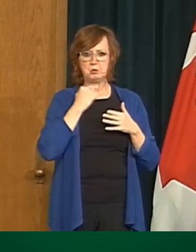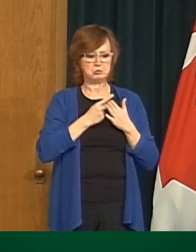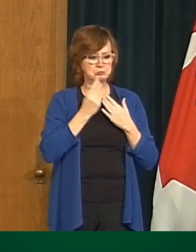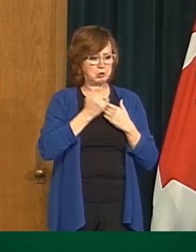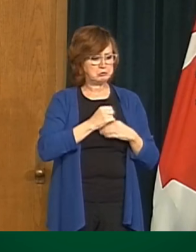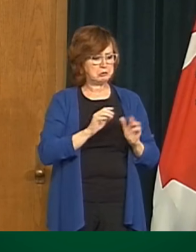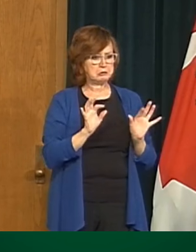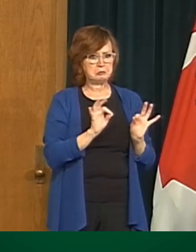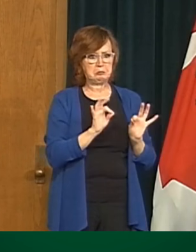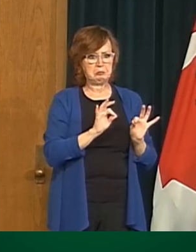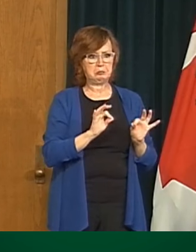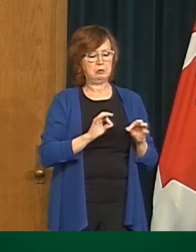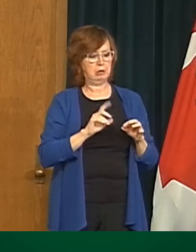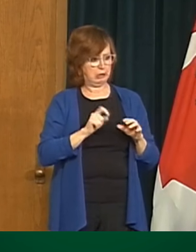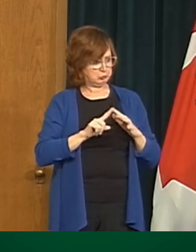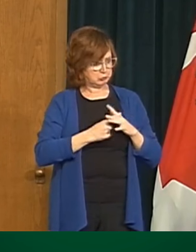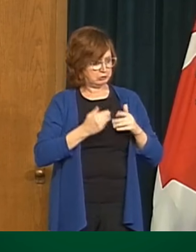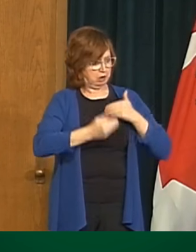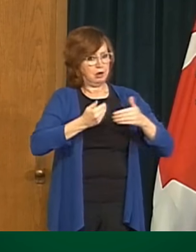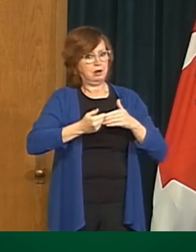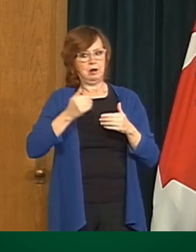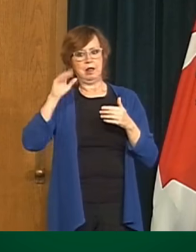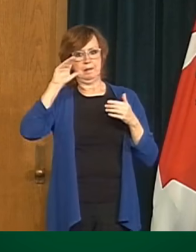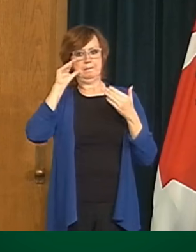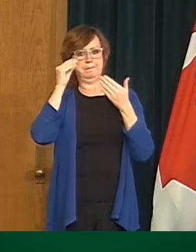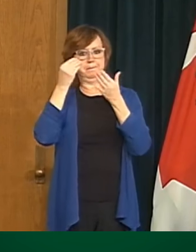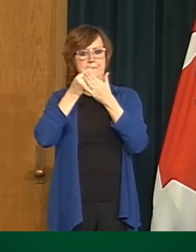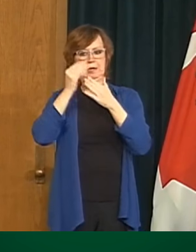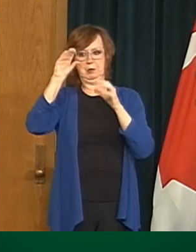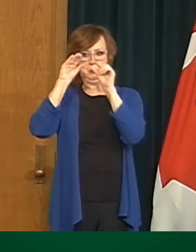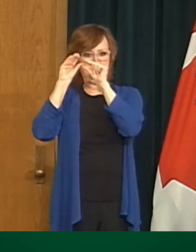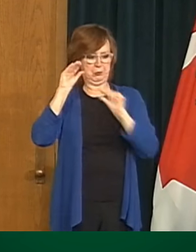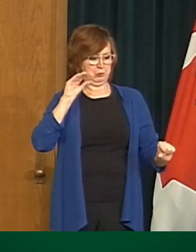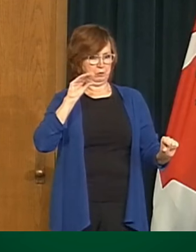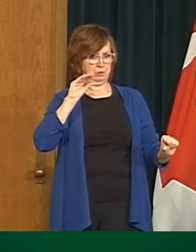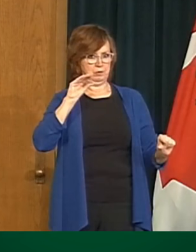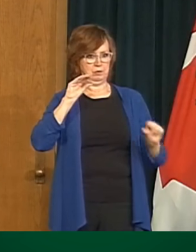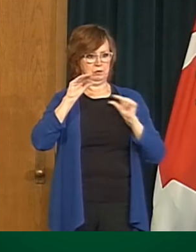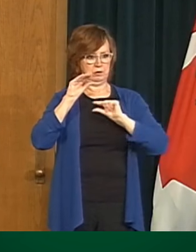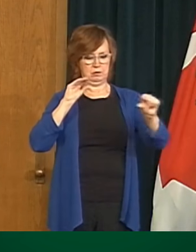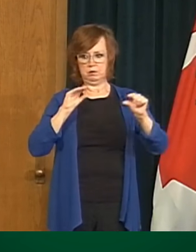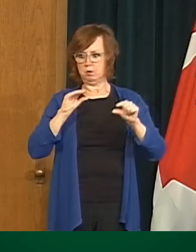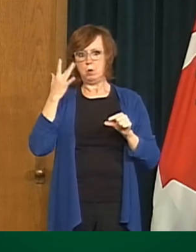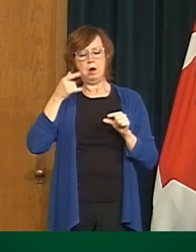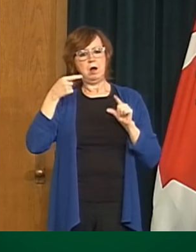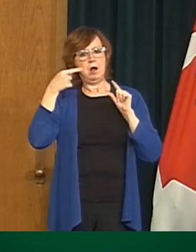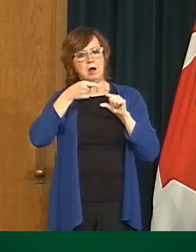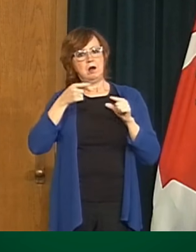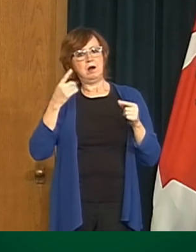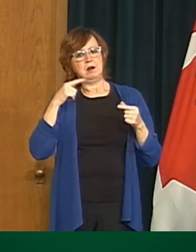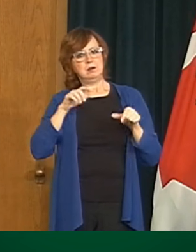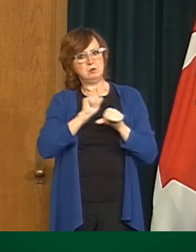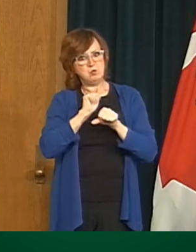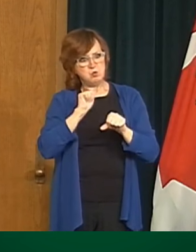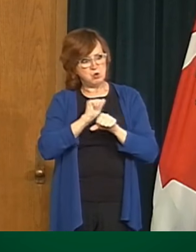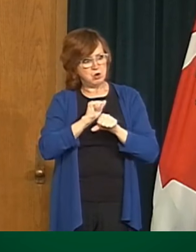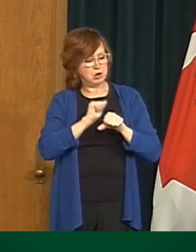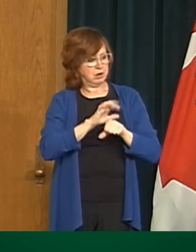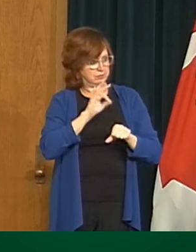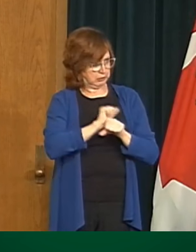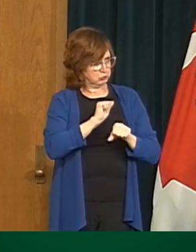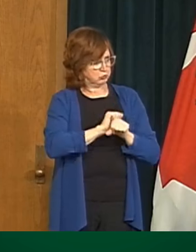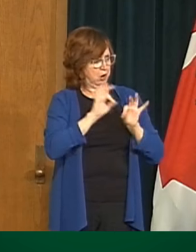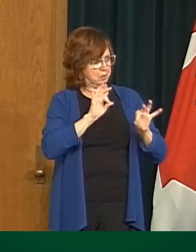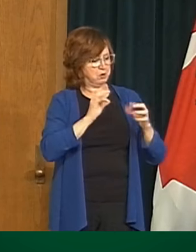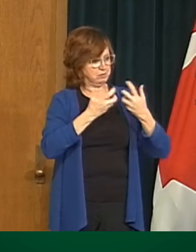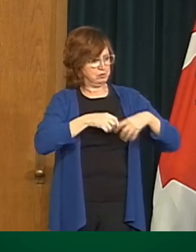get people back to work quickly, with longer-term, large-scale projects that leverage multiple sectors over the course of the